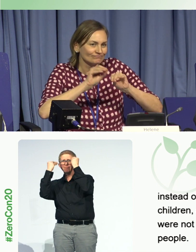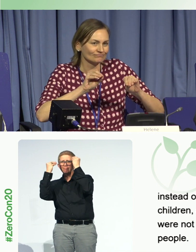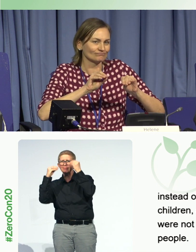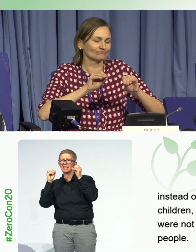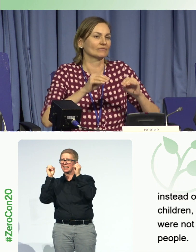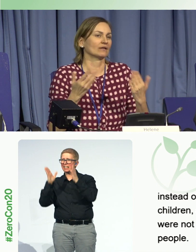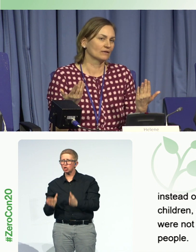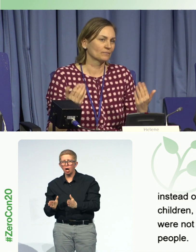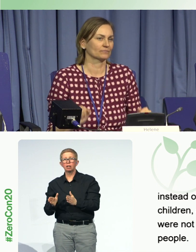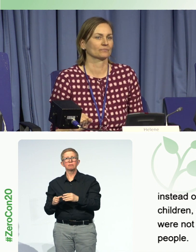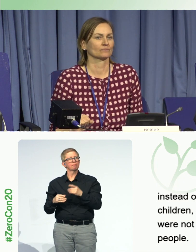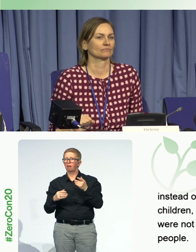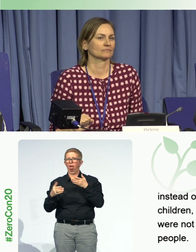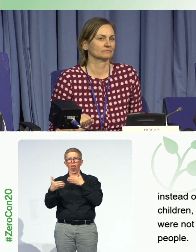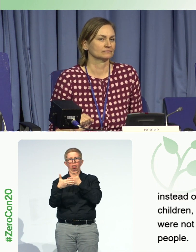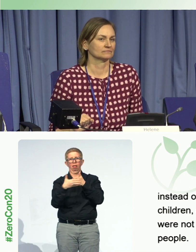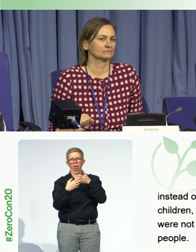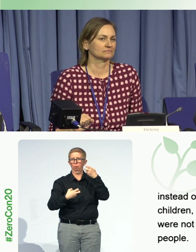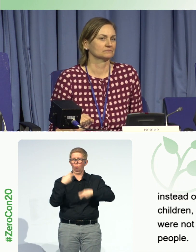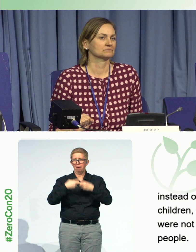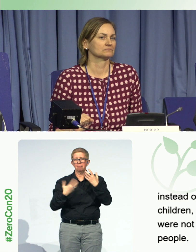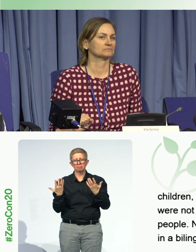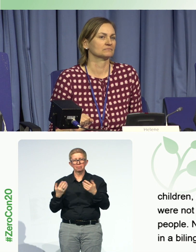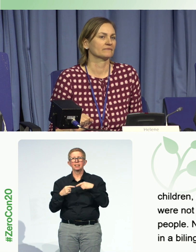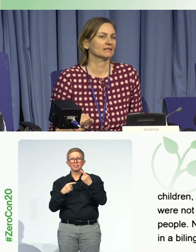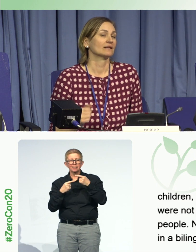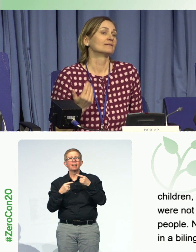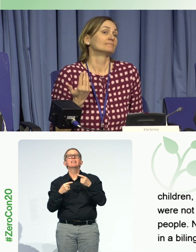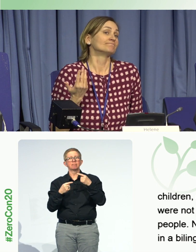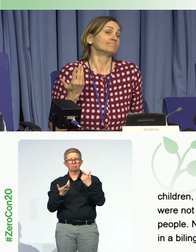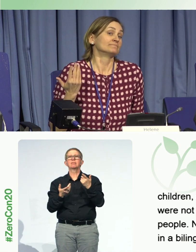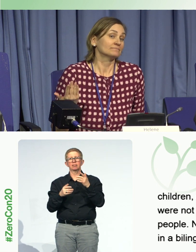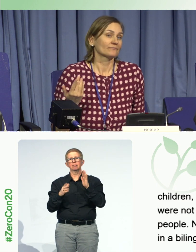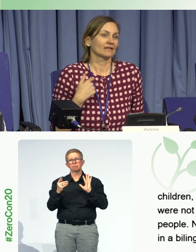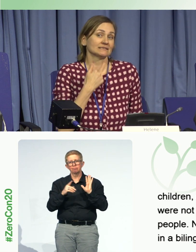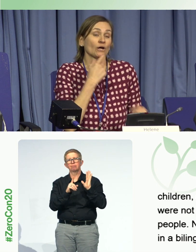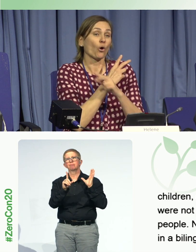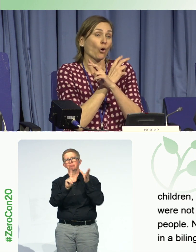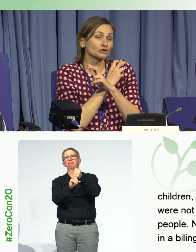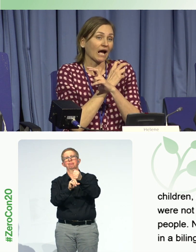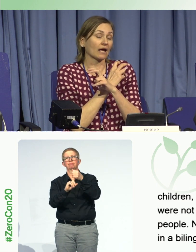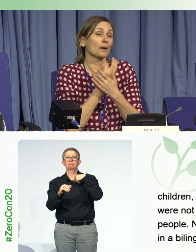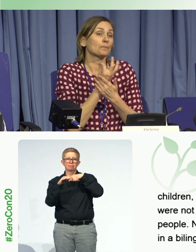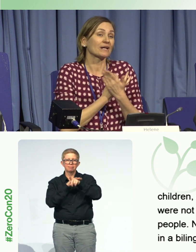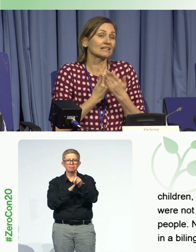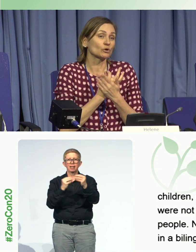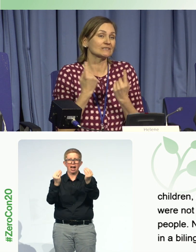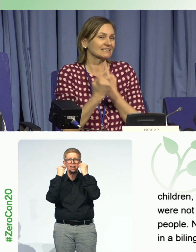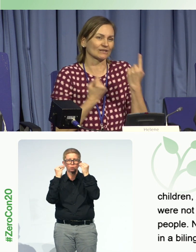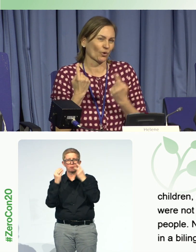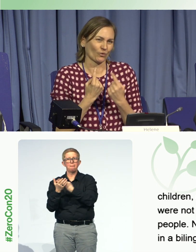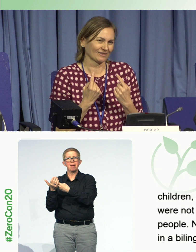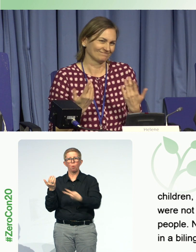in a bilingual school. We had one class that was bilingually taught.